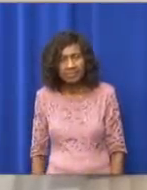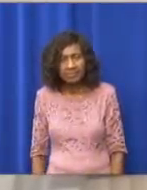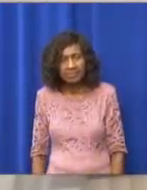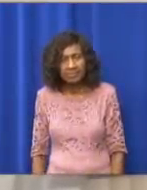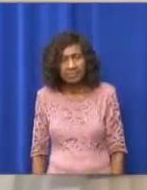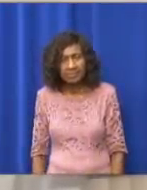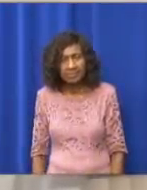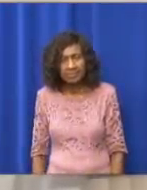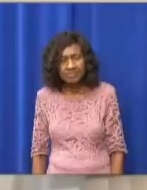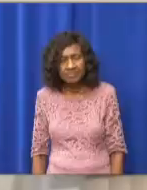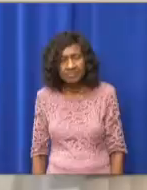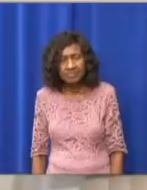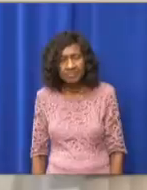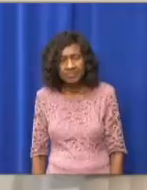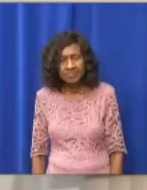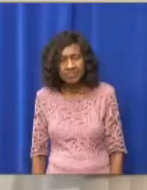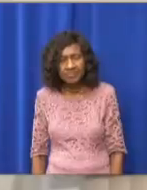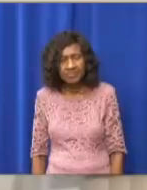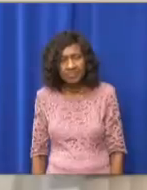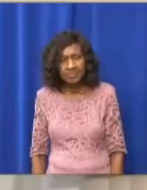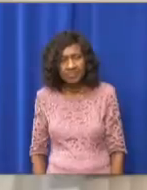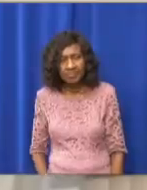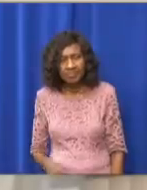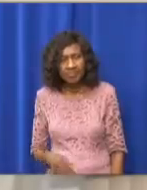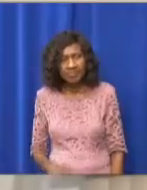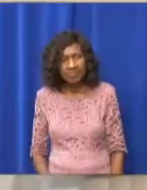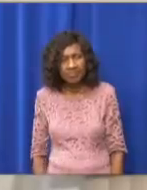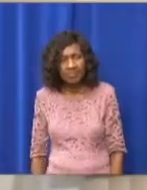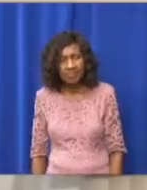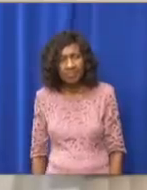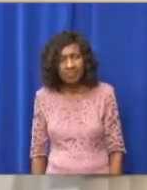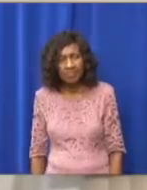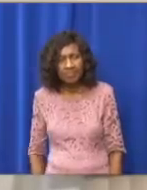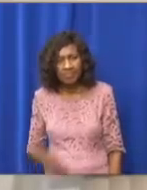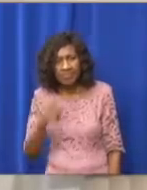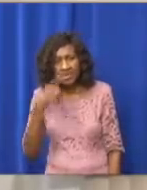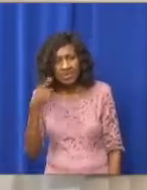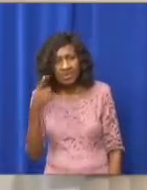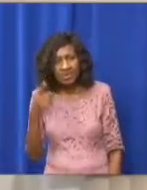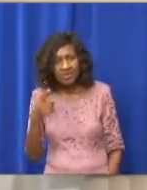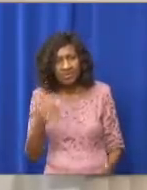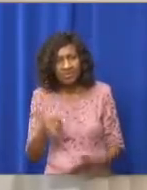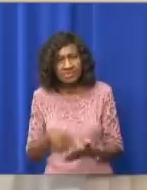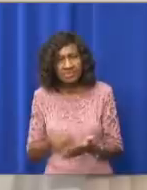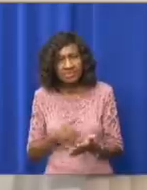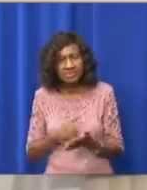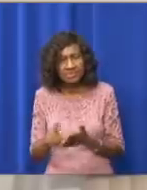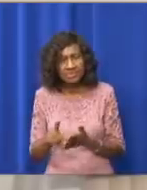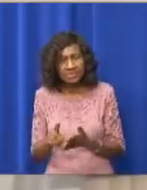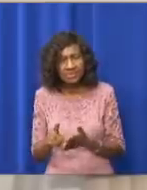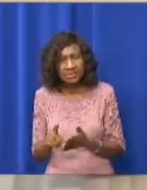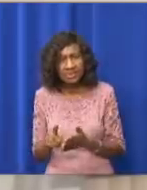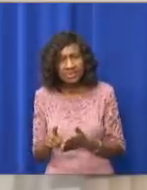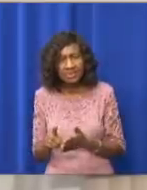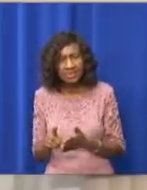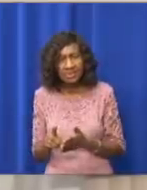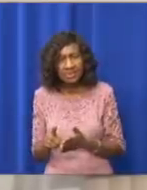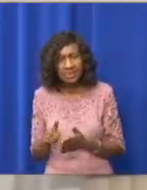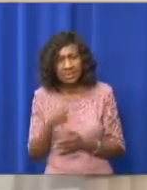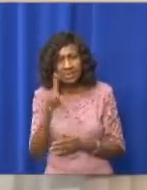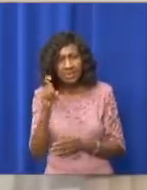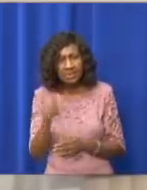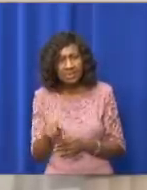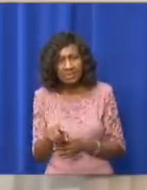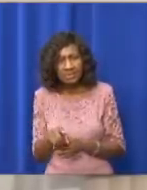roadworks. They announced that this week. Can you give us an update on how it has been going? And also with